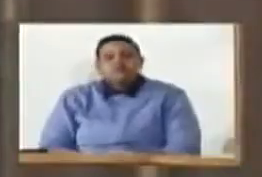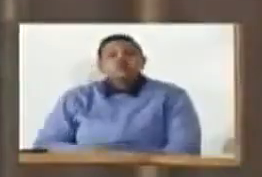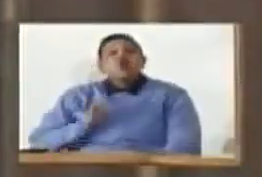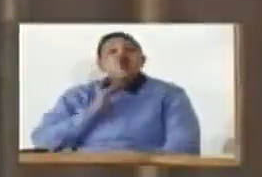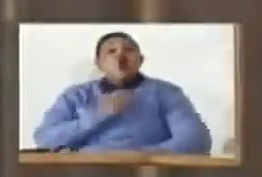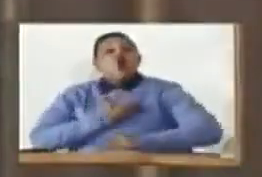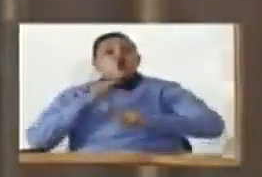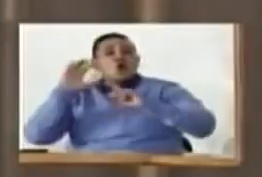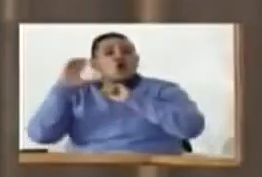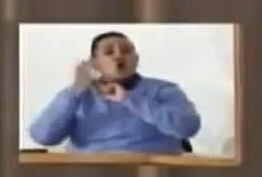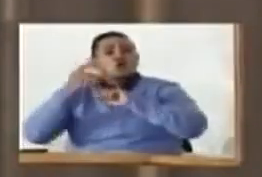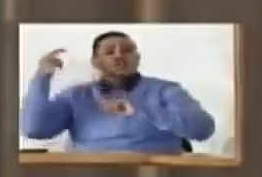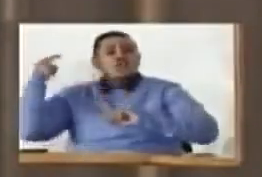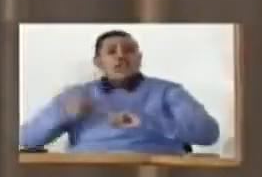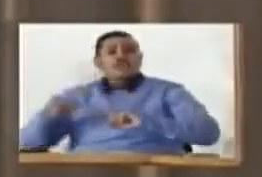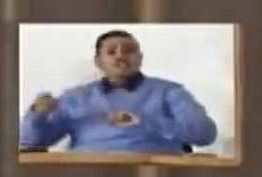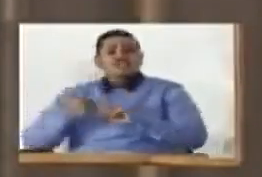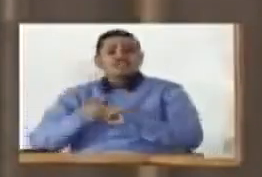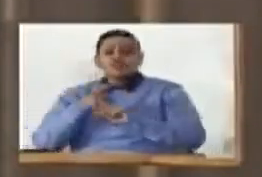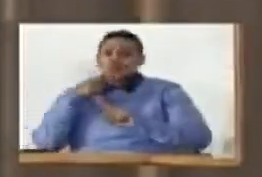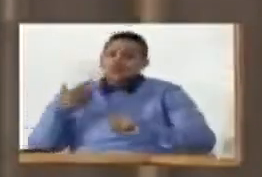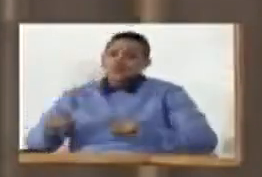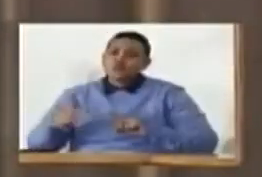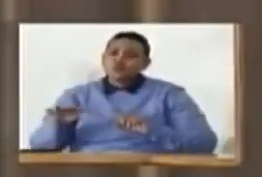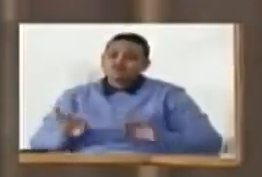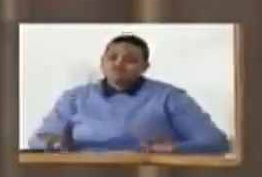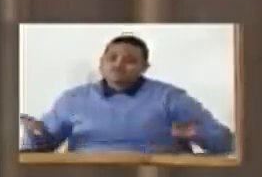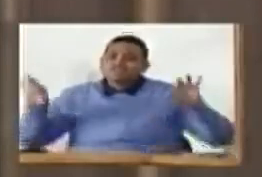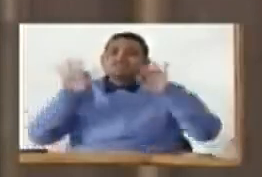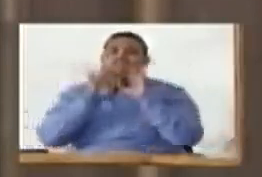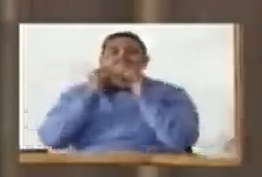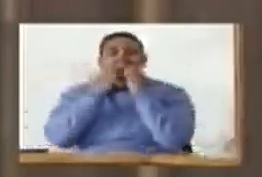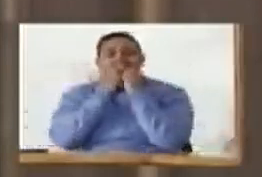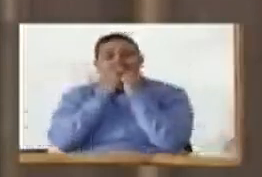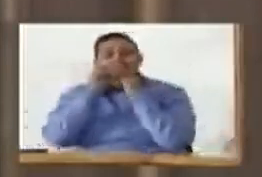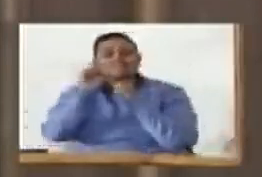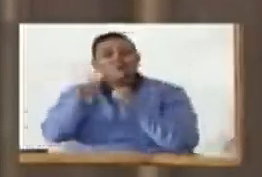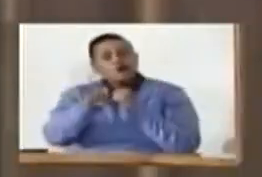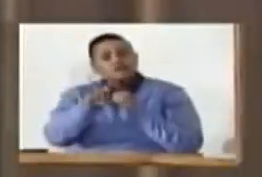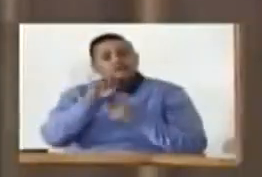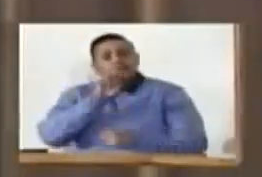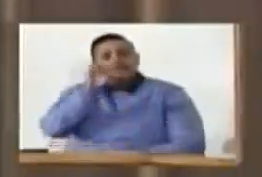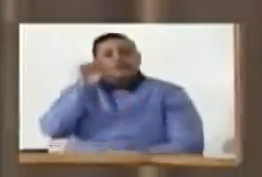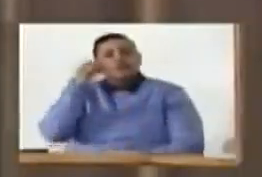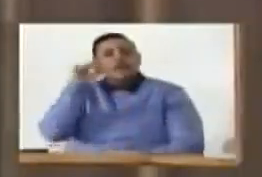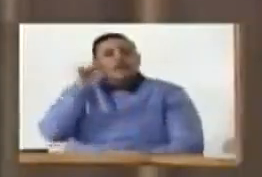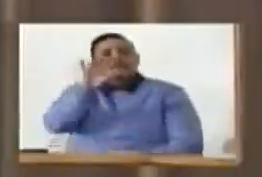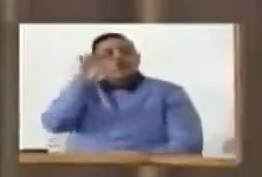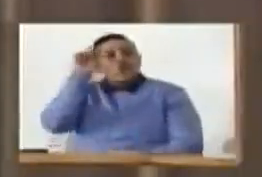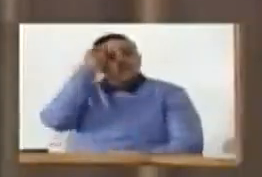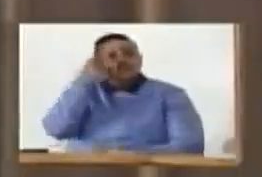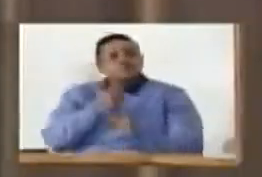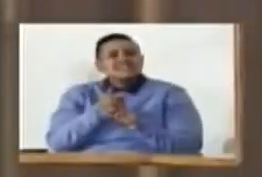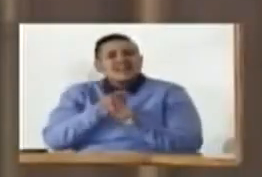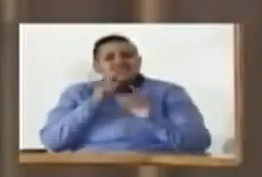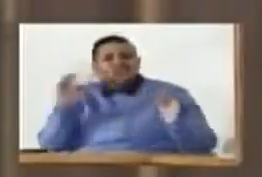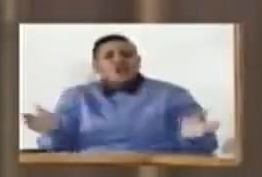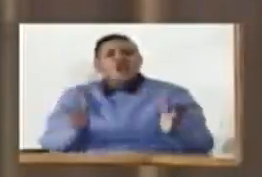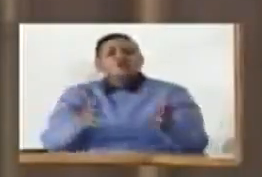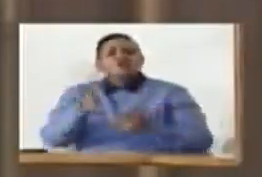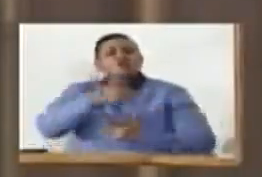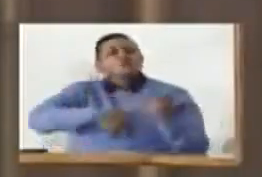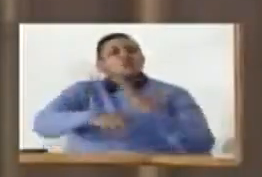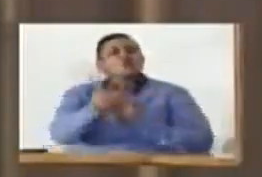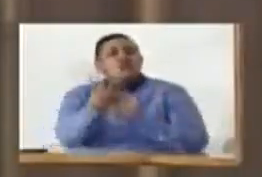Our cultural heritage is important. In 2018, your government encouraged social